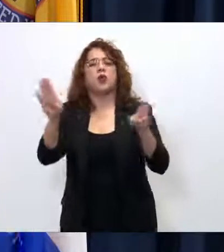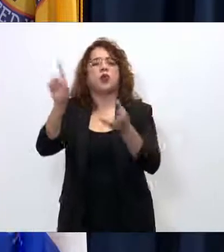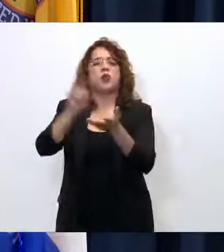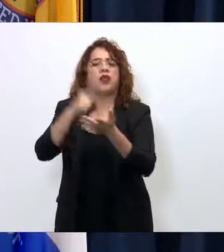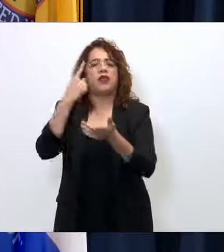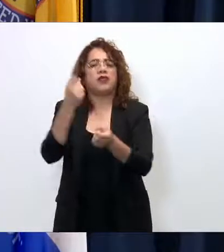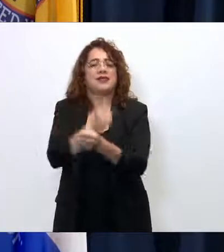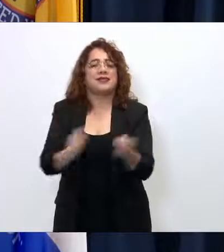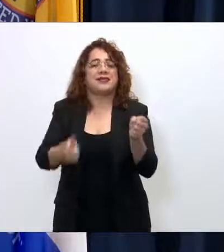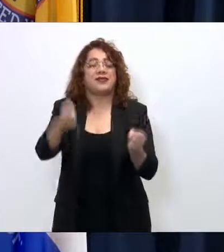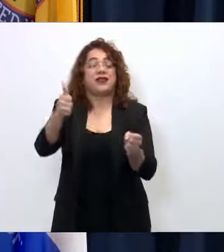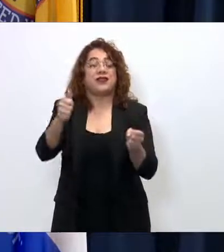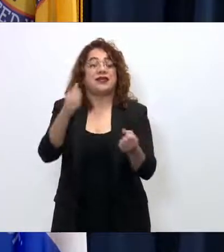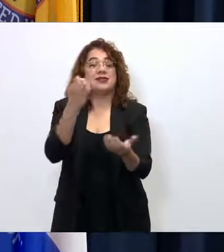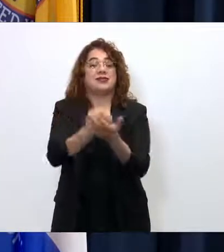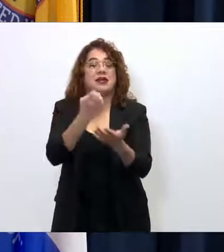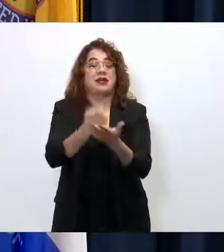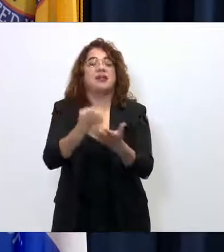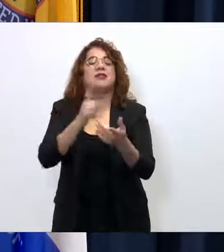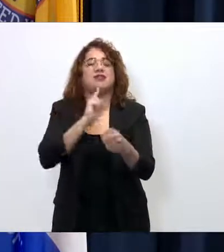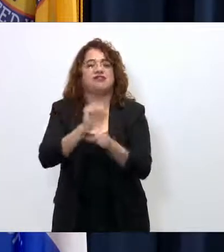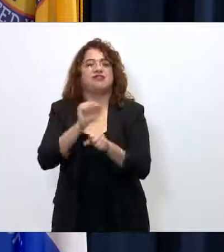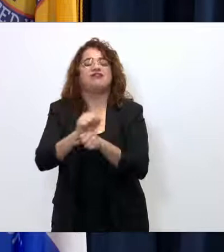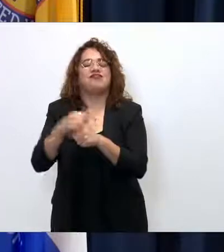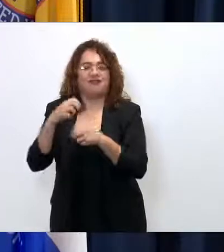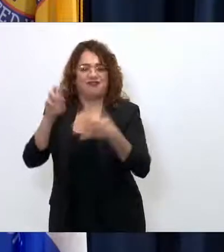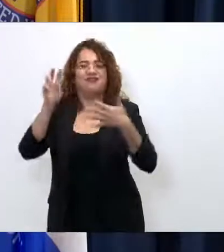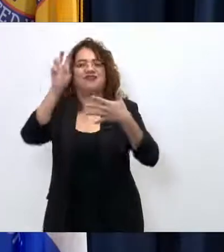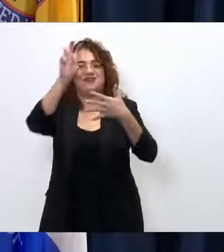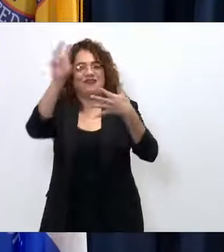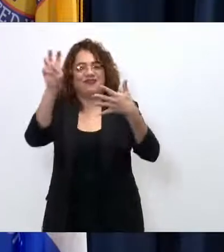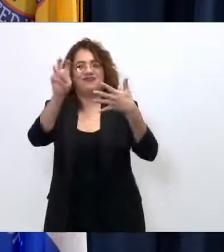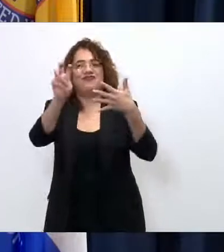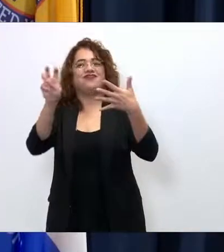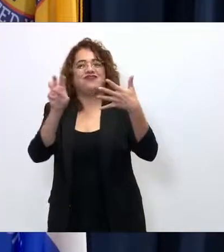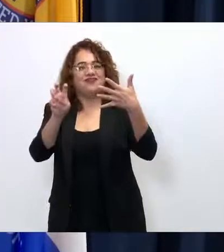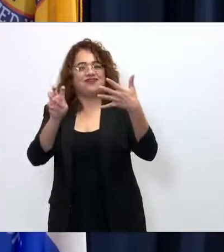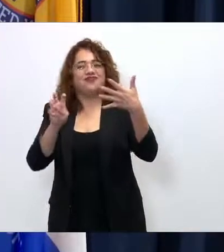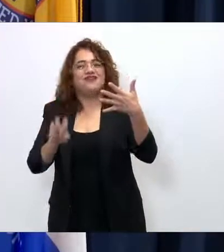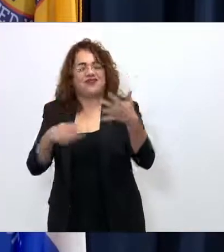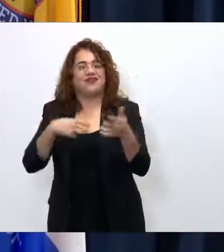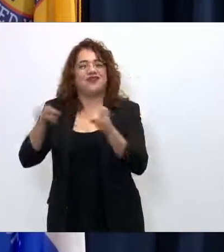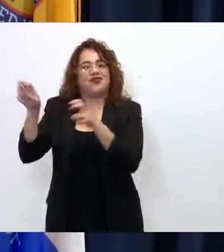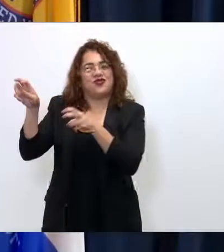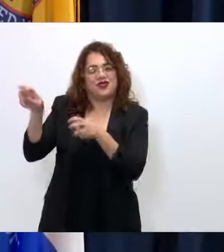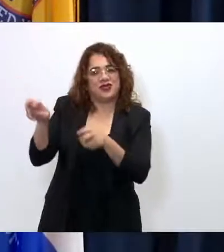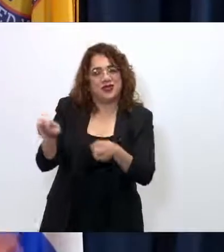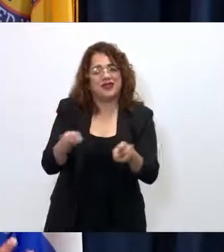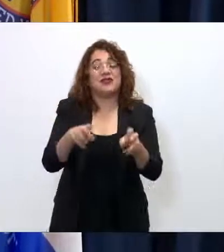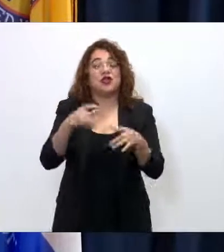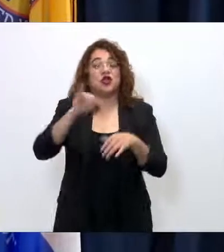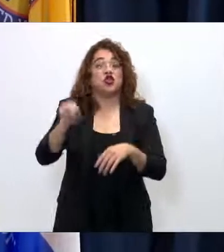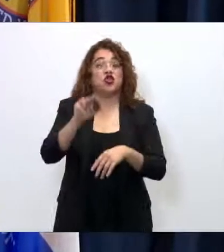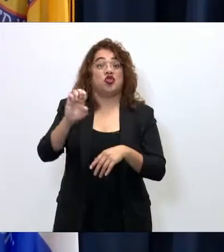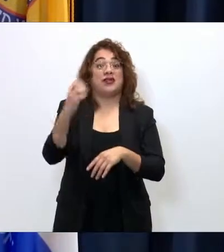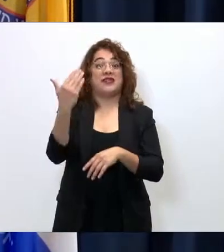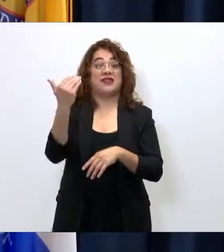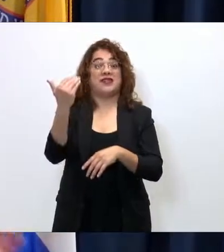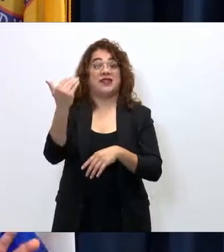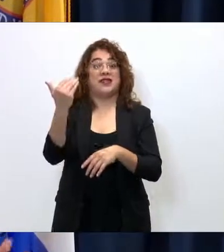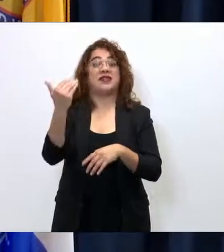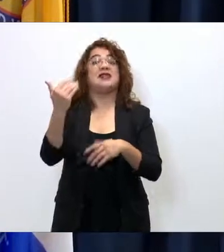now transitioning. So I just want to make sure everyone knows that starting June the 15th, the state is moving away from